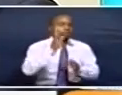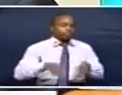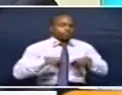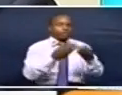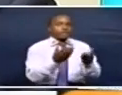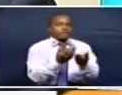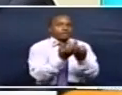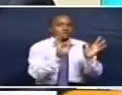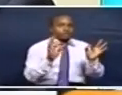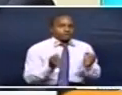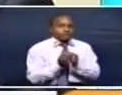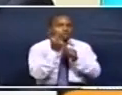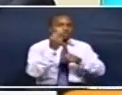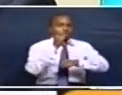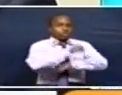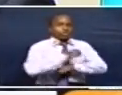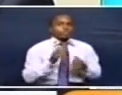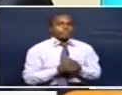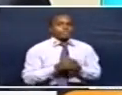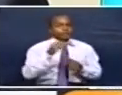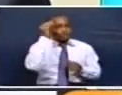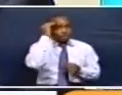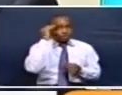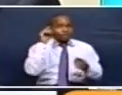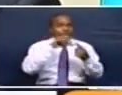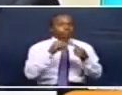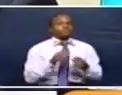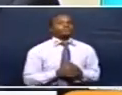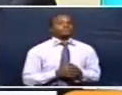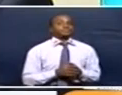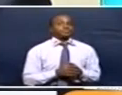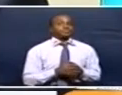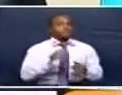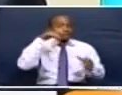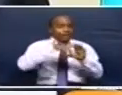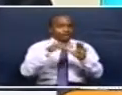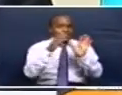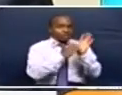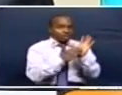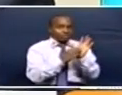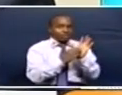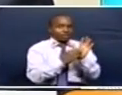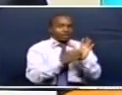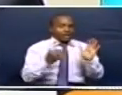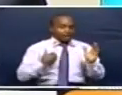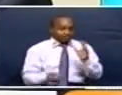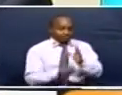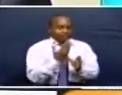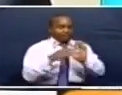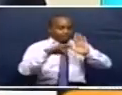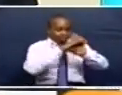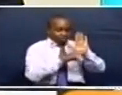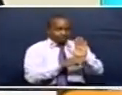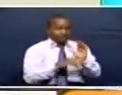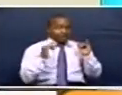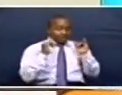know, free secondary education, yes, up to, you know, Form 4. Yeah. And in Machakos, I've put together a program that if